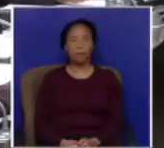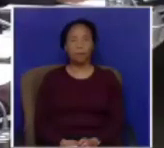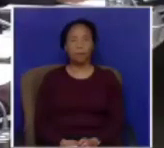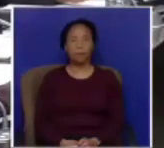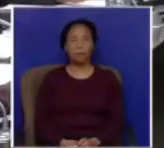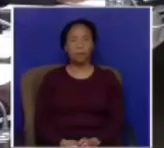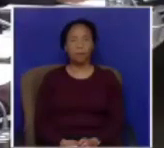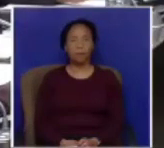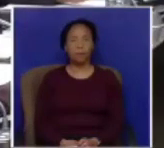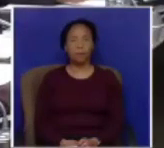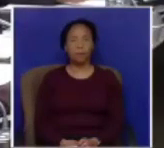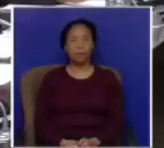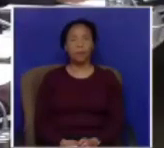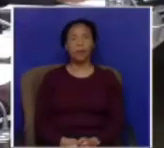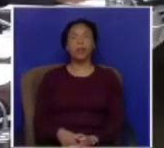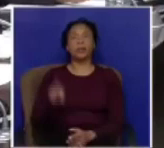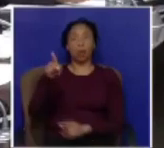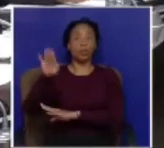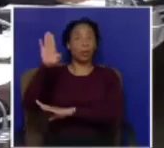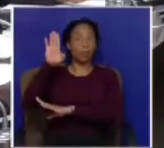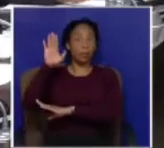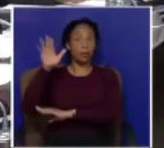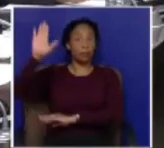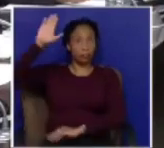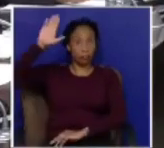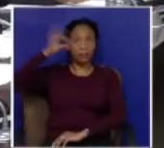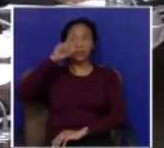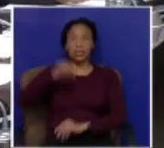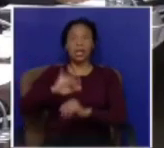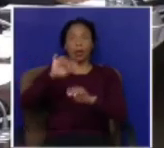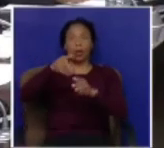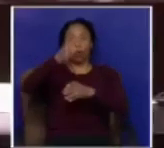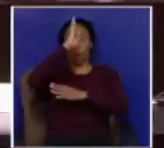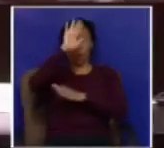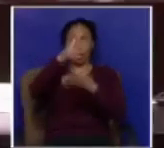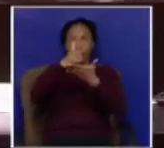Those who have taken the oath, raise your right hand and say, so help me God.